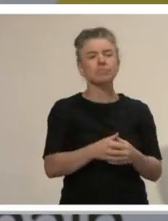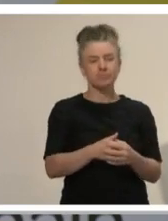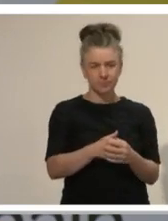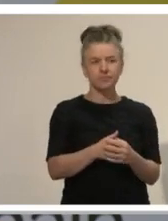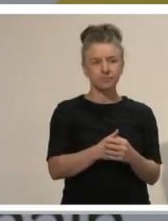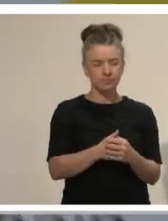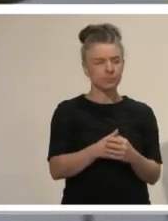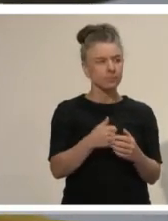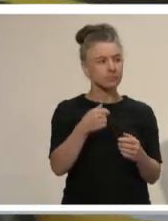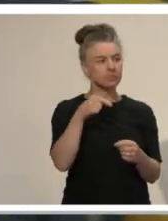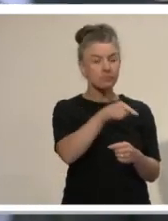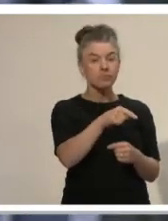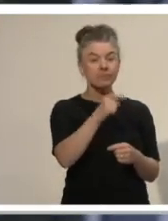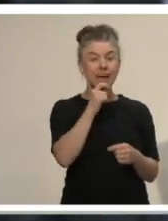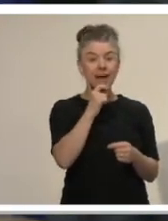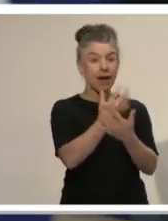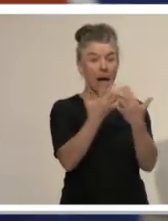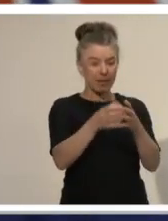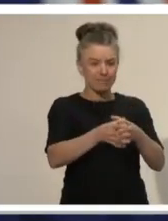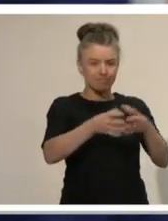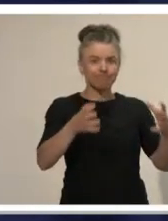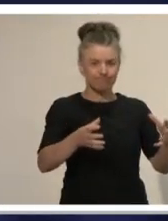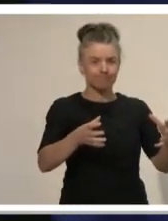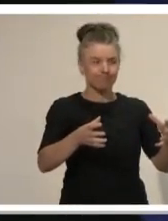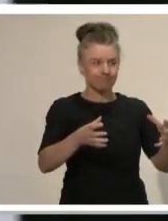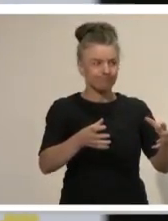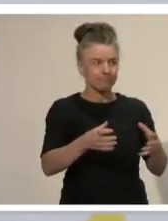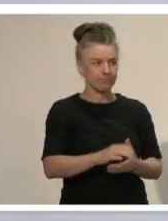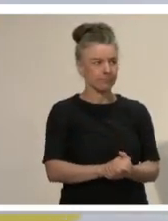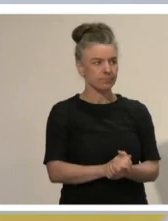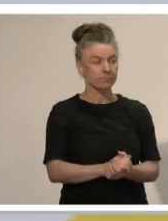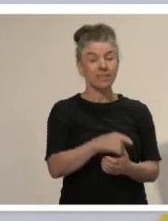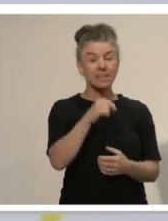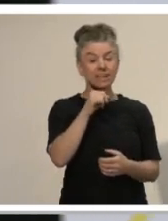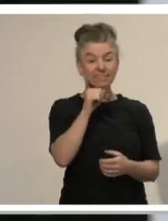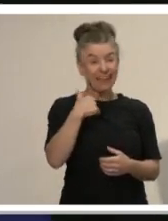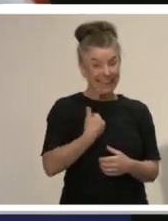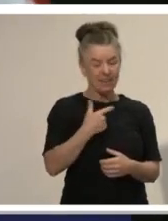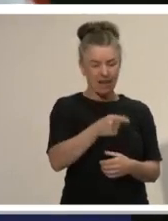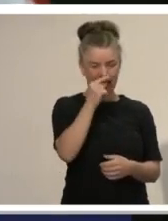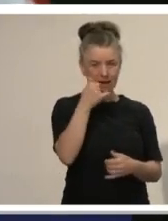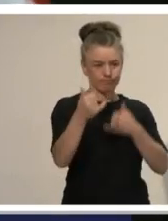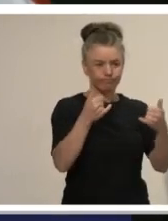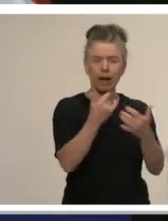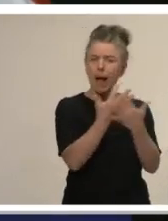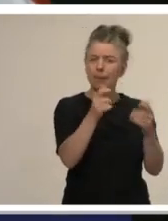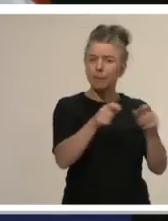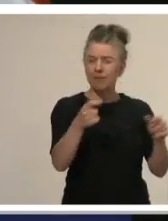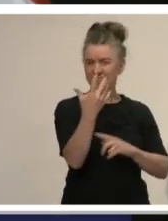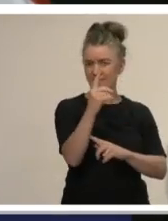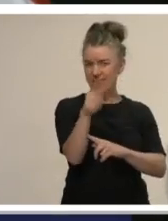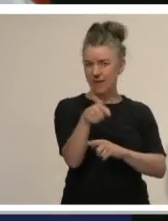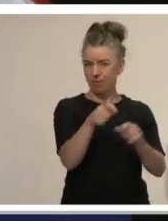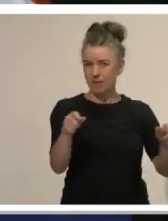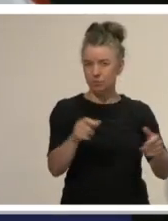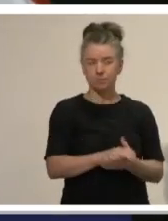we've boosted their capacity so that they can make 5,000 calls a day, and then we've gone even further to ensure they've